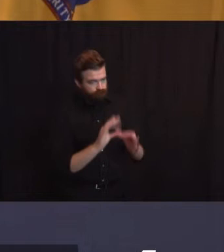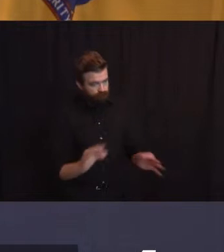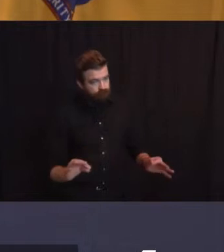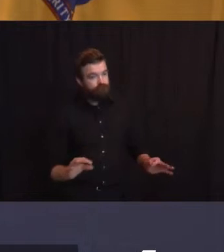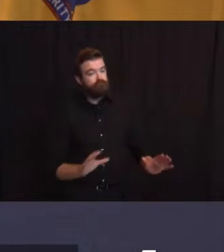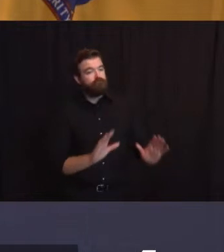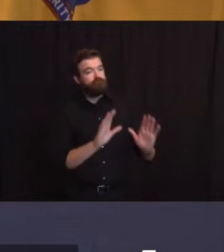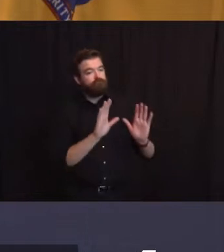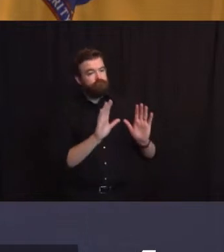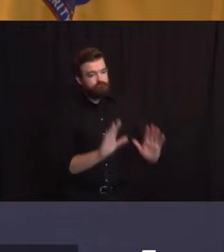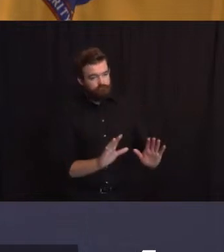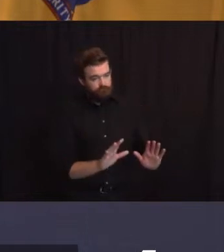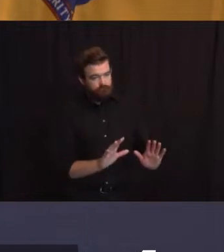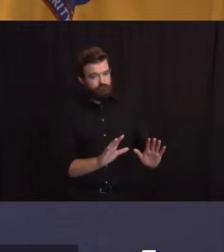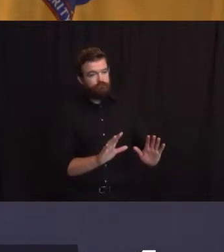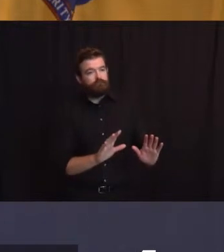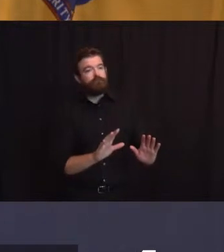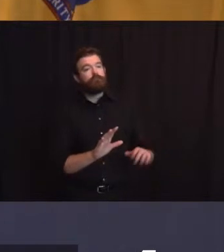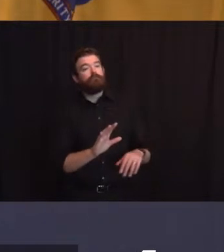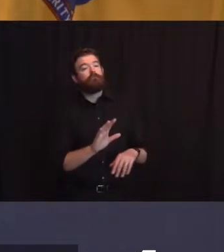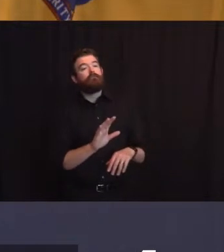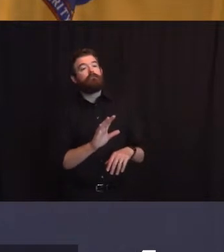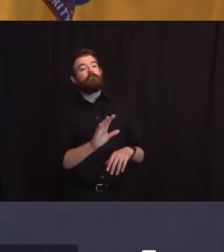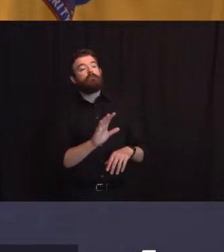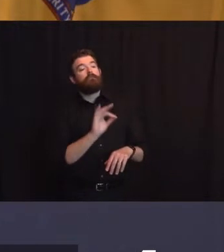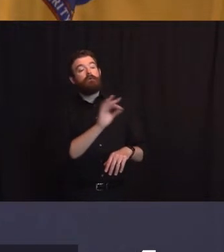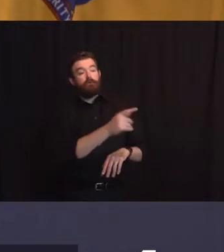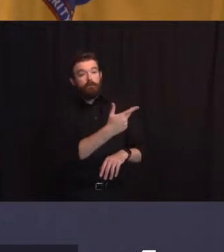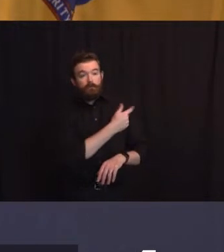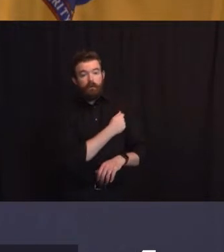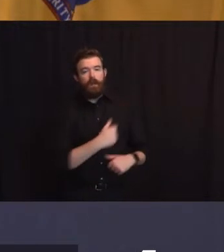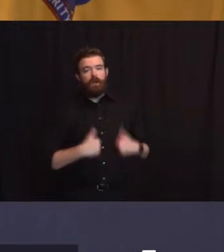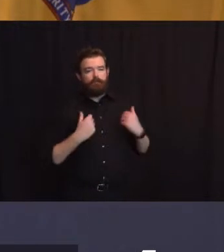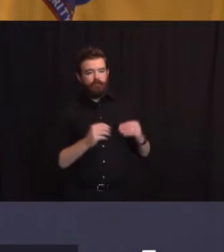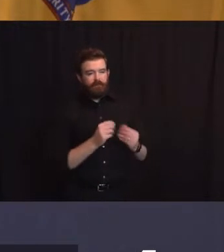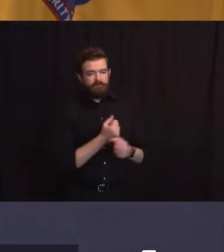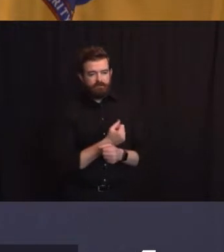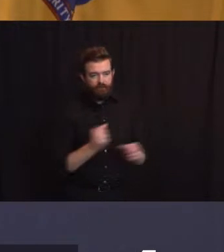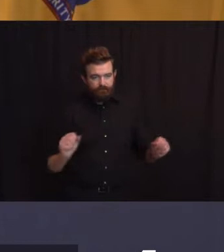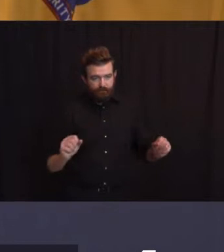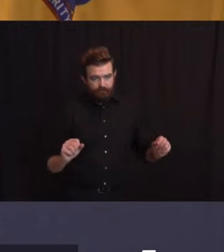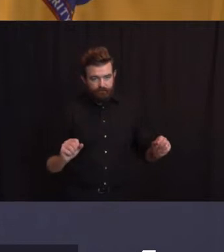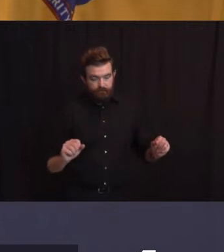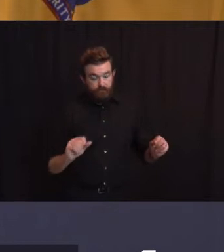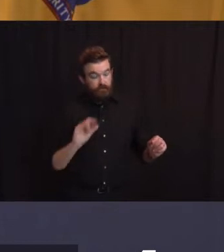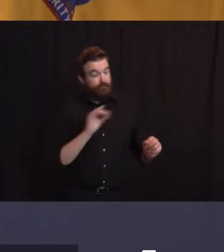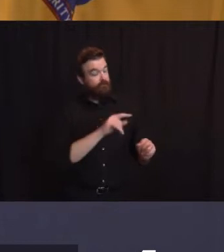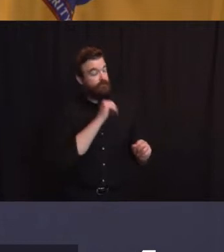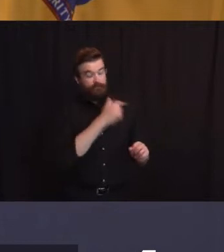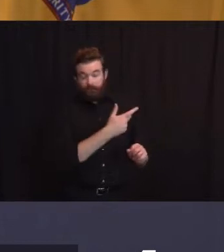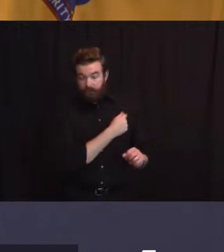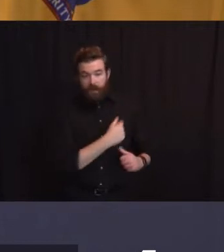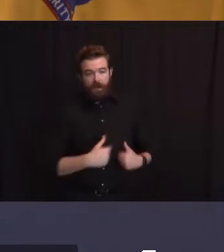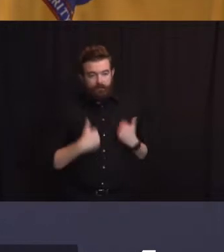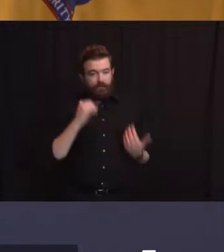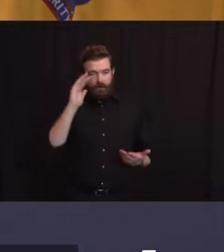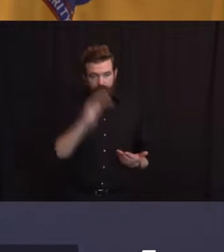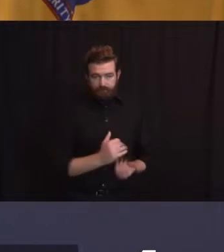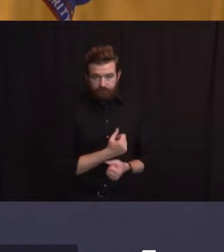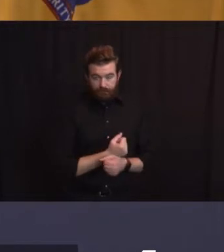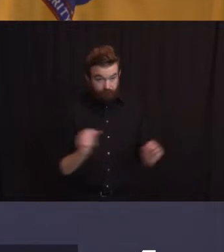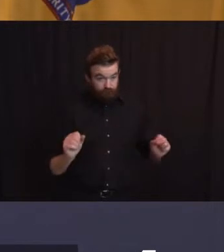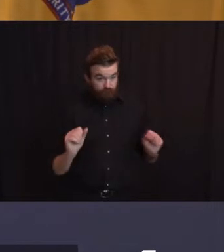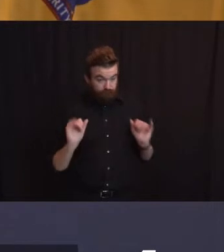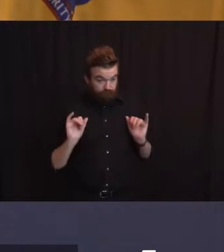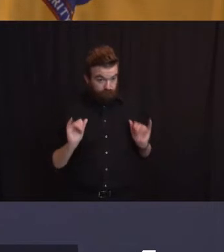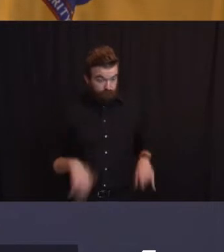for folks who are vaccinated than those who are unvaccinated. That's probably the biggest aha. Secondly, there really